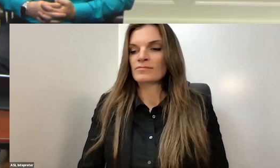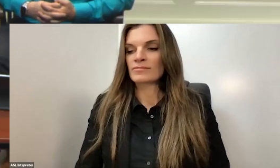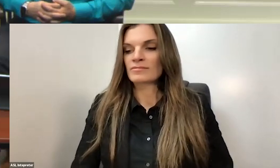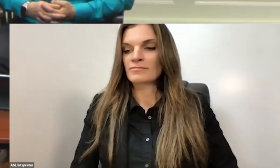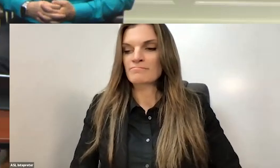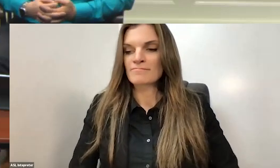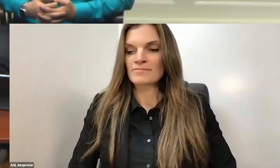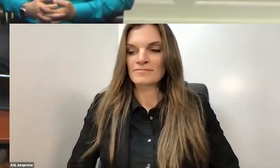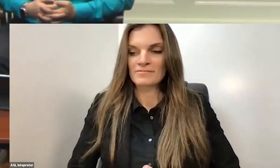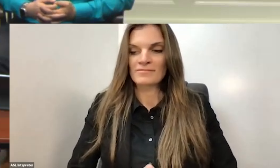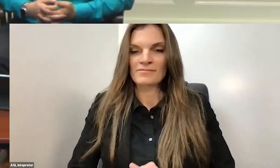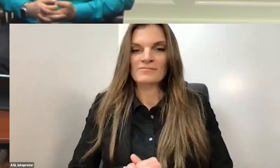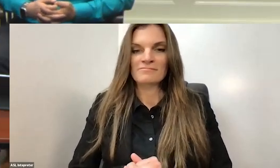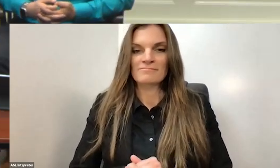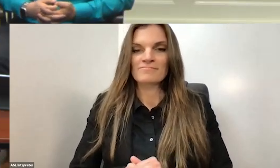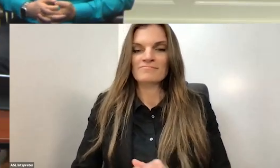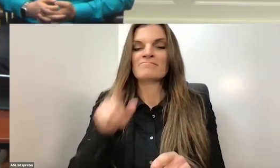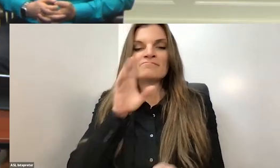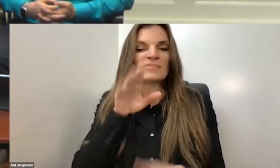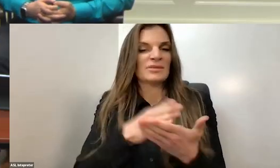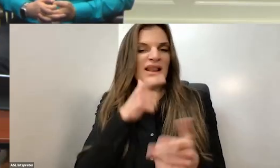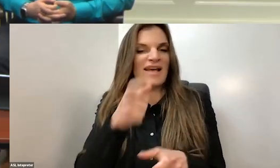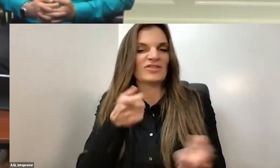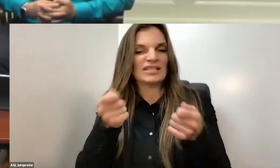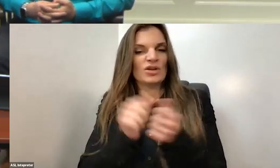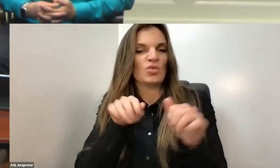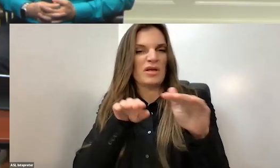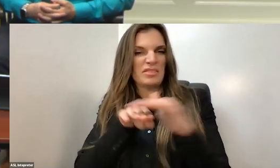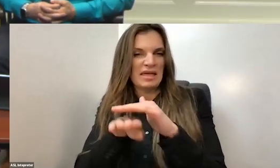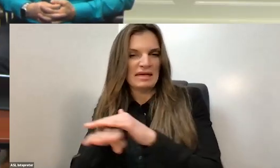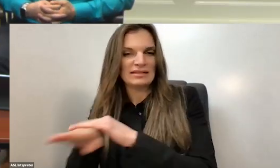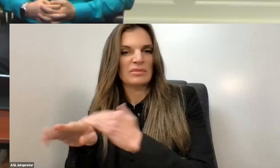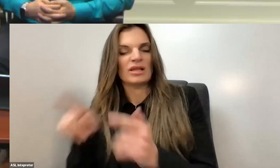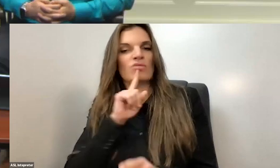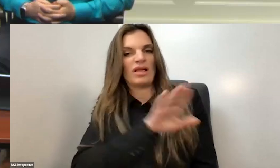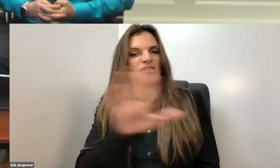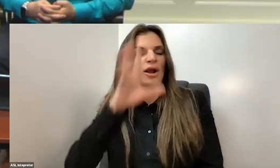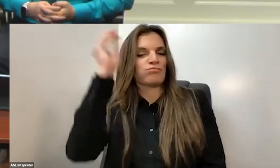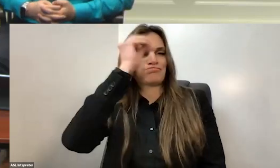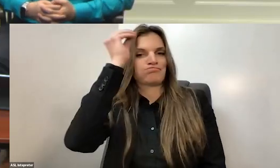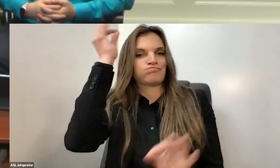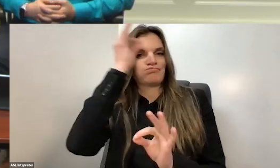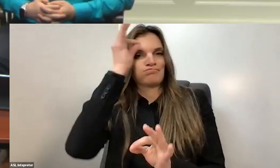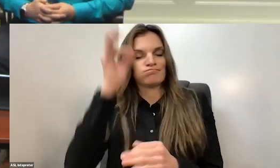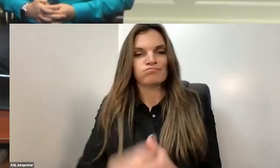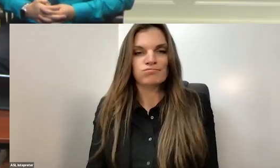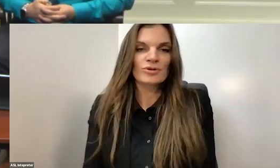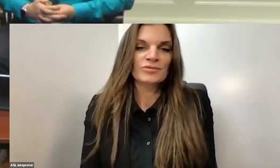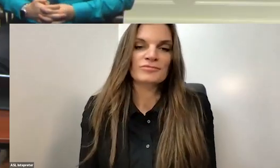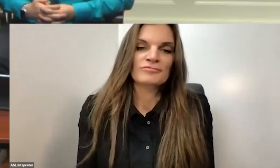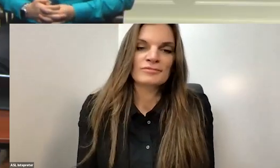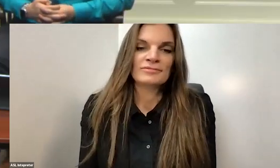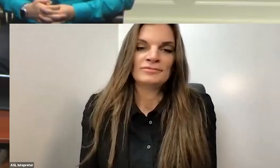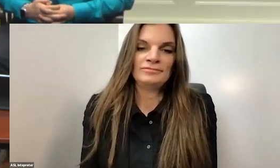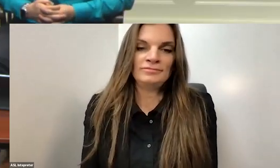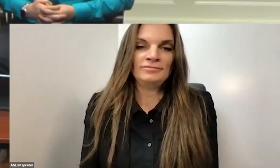had to deal with accessibility, frankly, before. Mm-hmm. And the usual, you know, a lot of it is just talking to them, demonstrating, et cetera, et cetera. But I figured